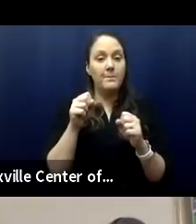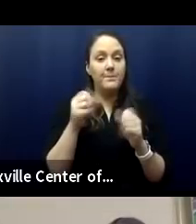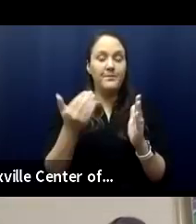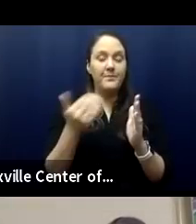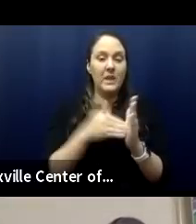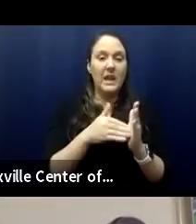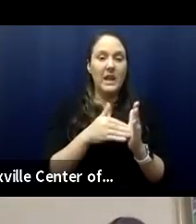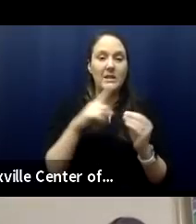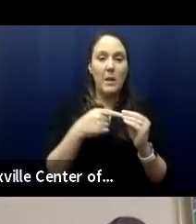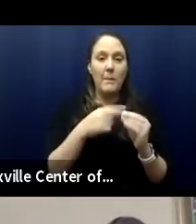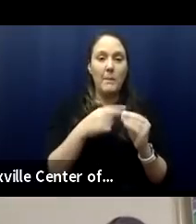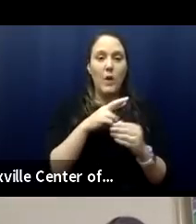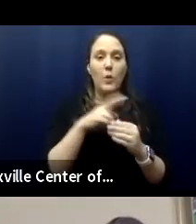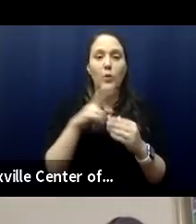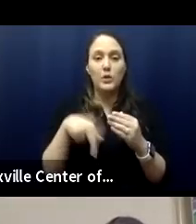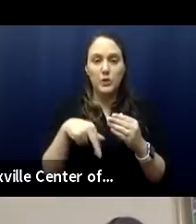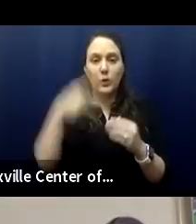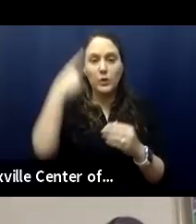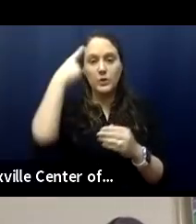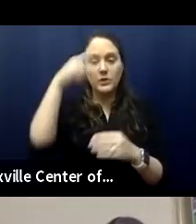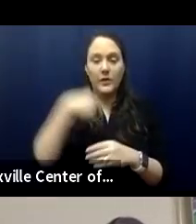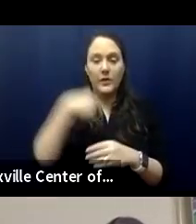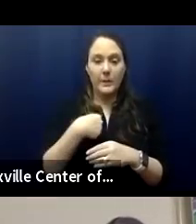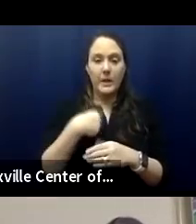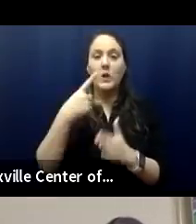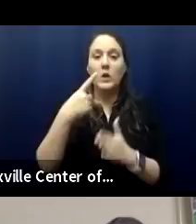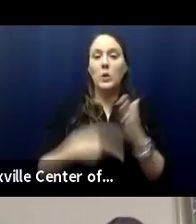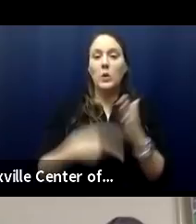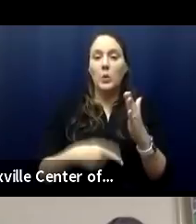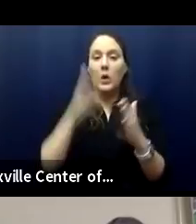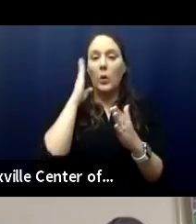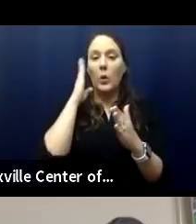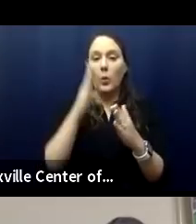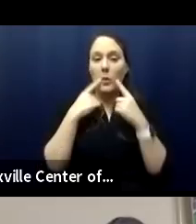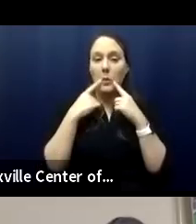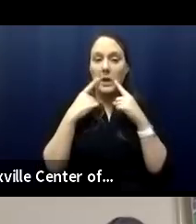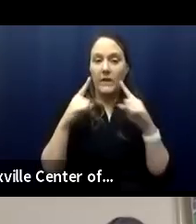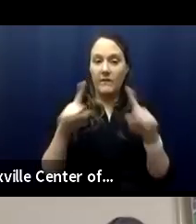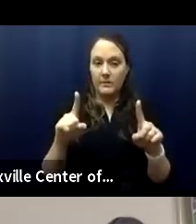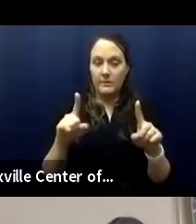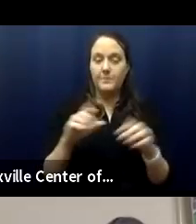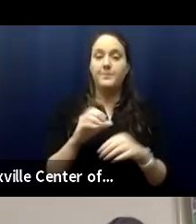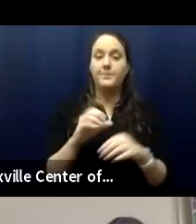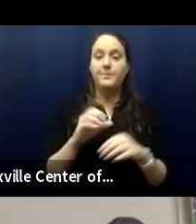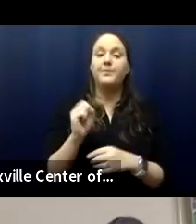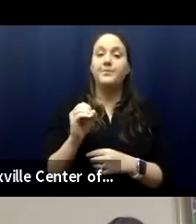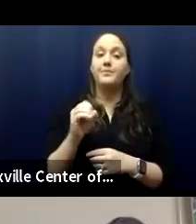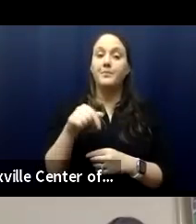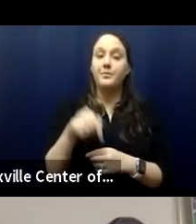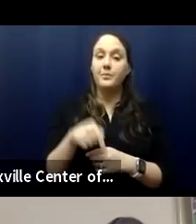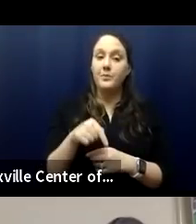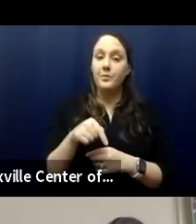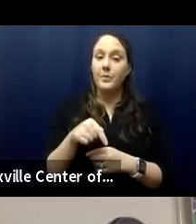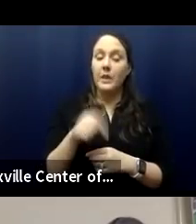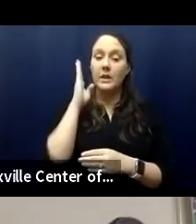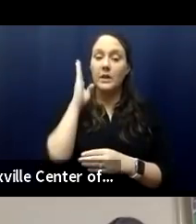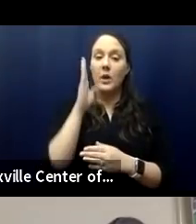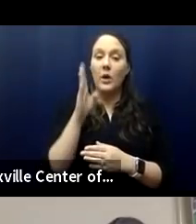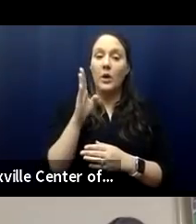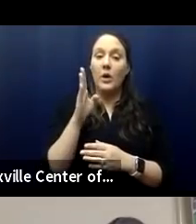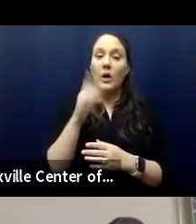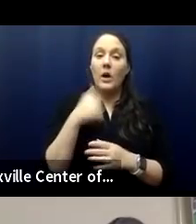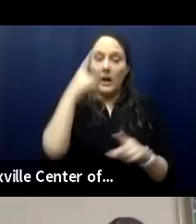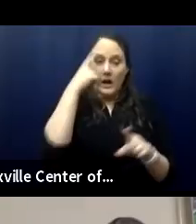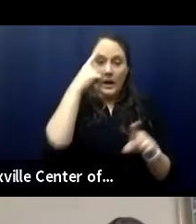me. It's about what is going to be effective. And so this will make it, and I agree with Mayor